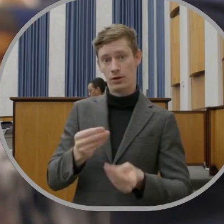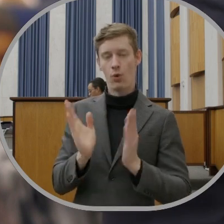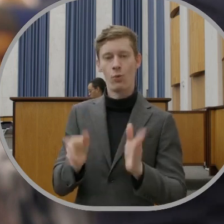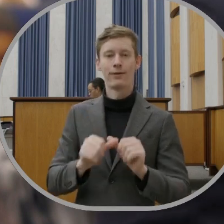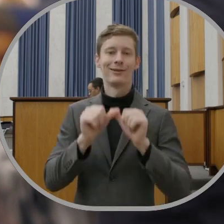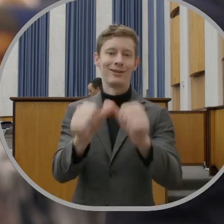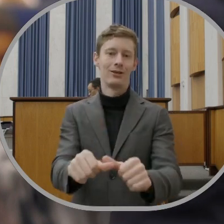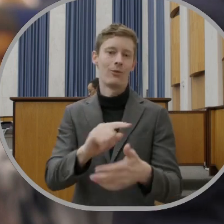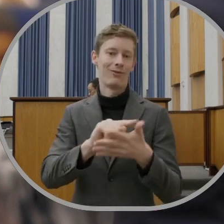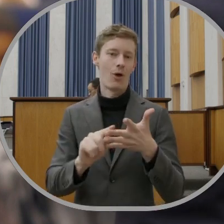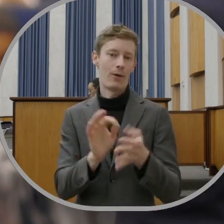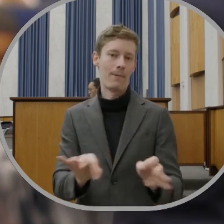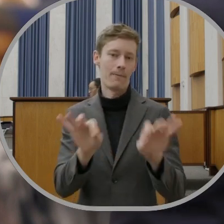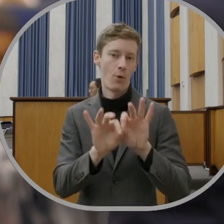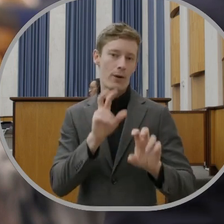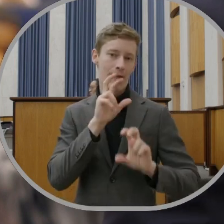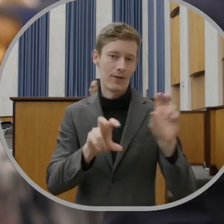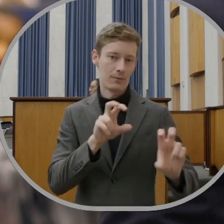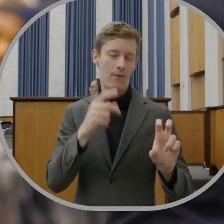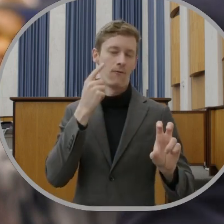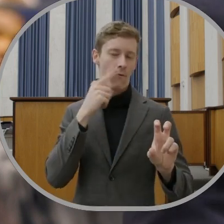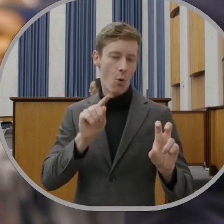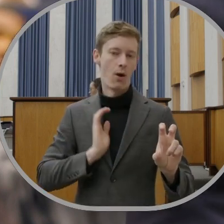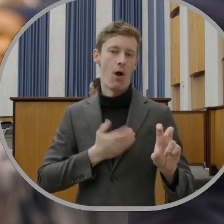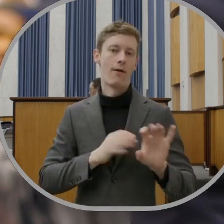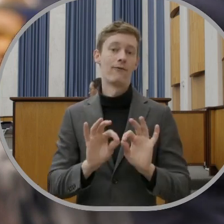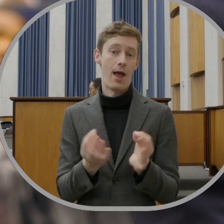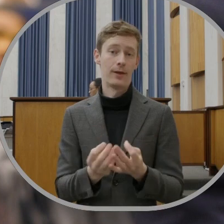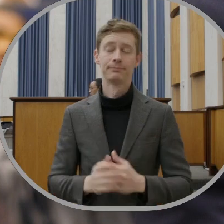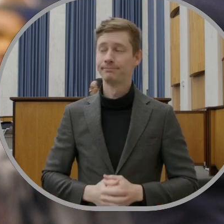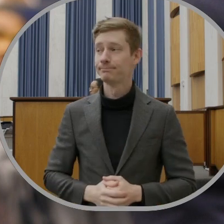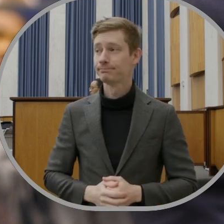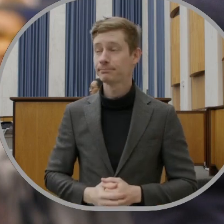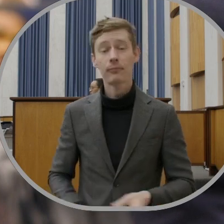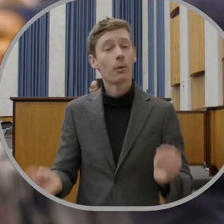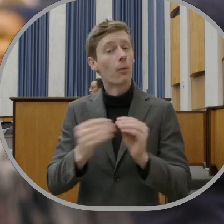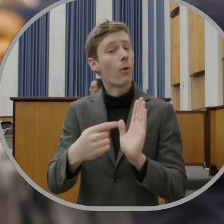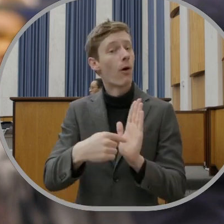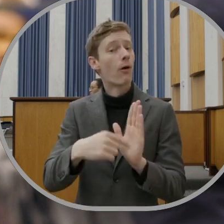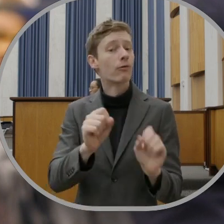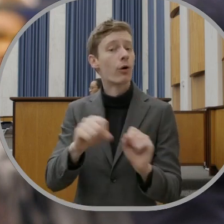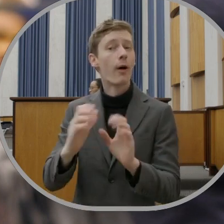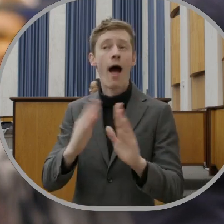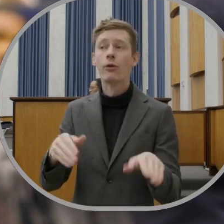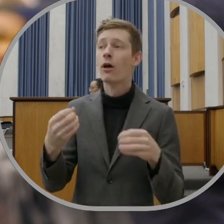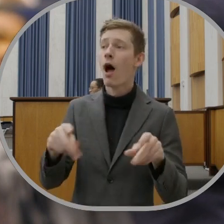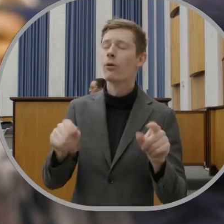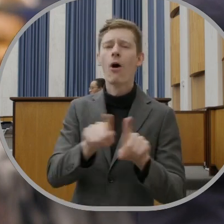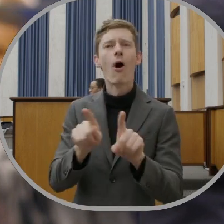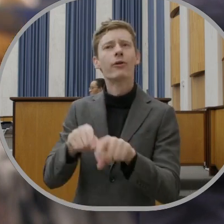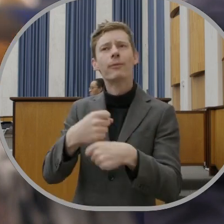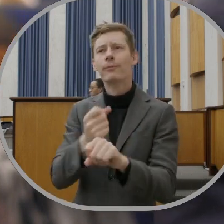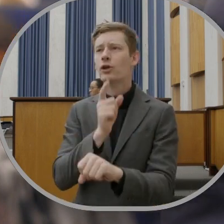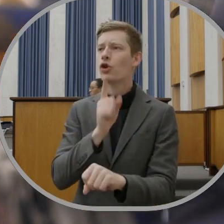our families. And in addition to creating more affordable housing opportunities, we also need to ensure